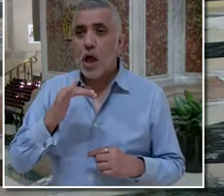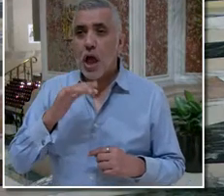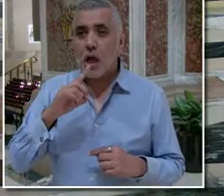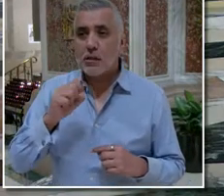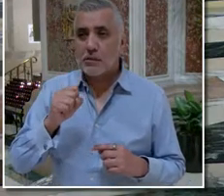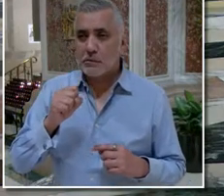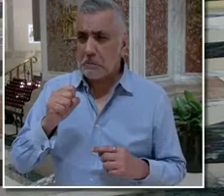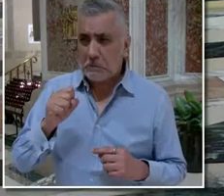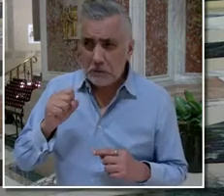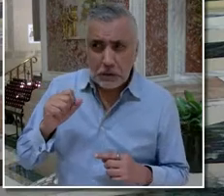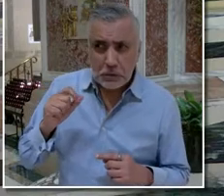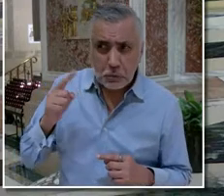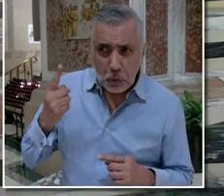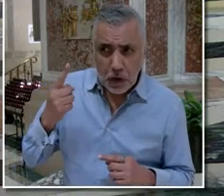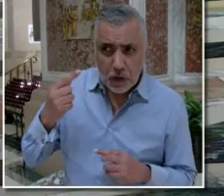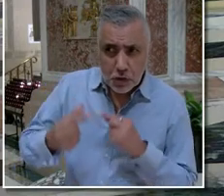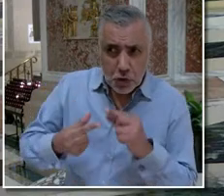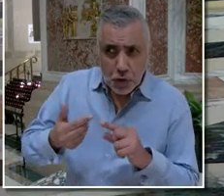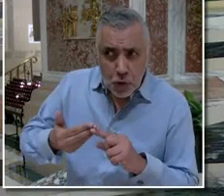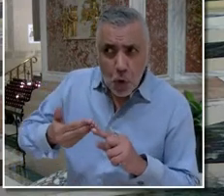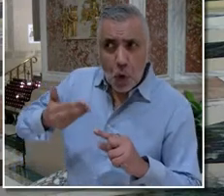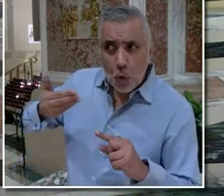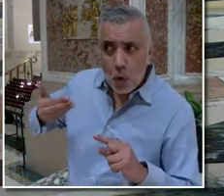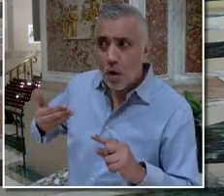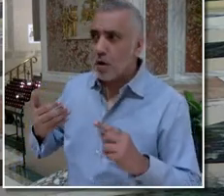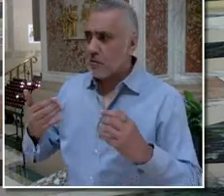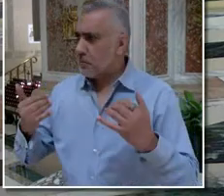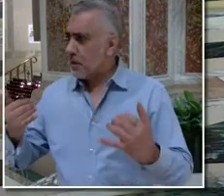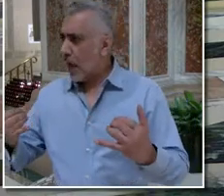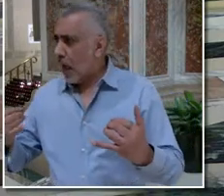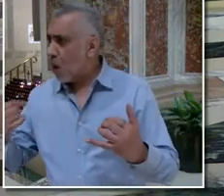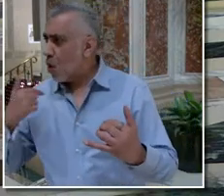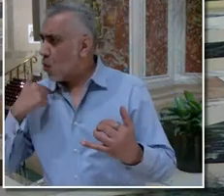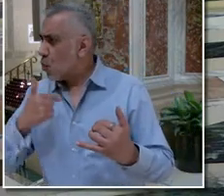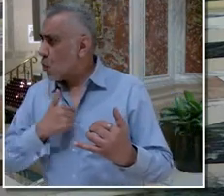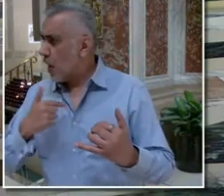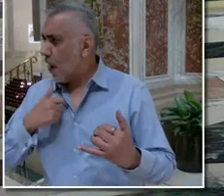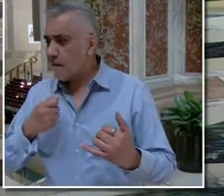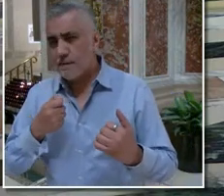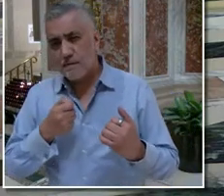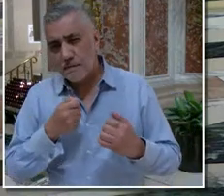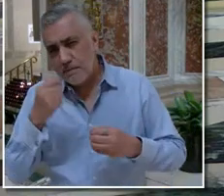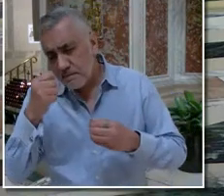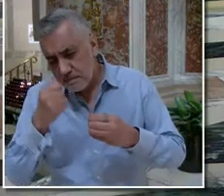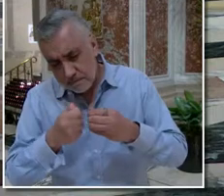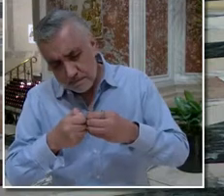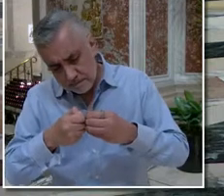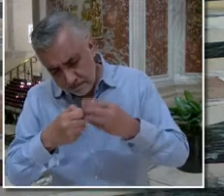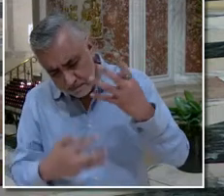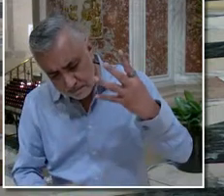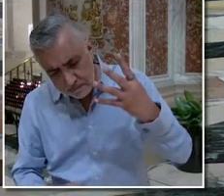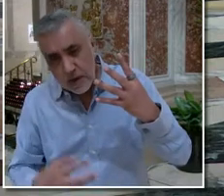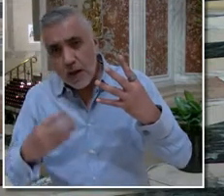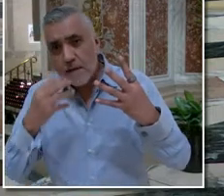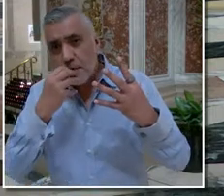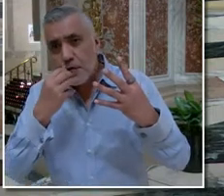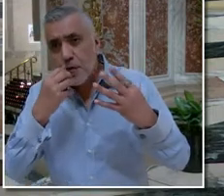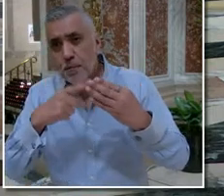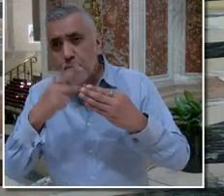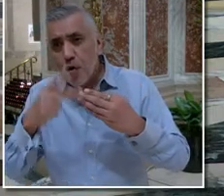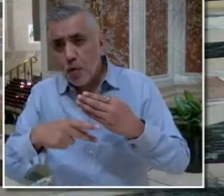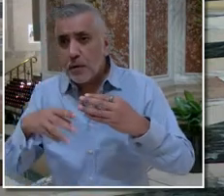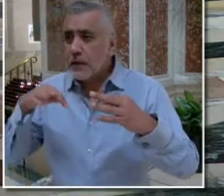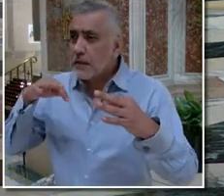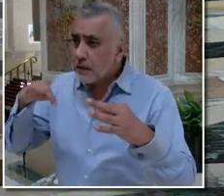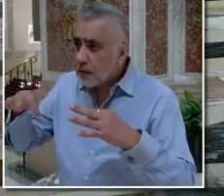generation ago. There are now all types of food programs that describe